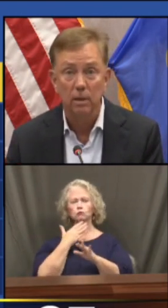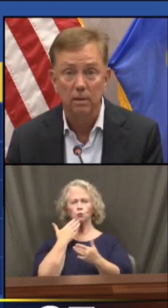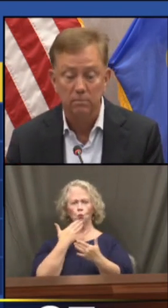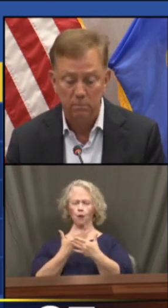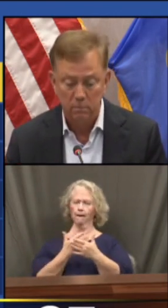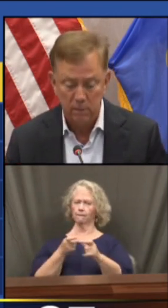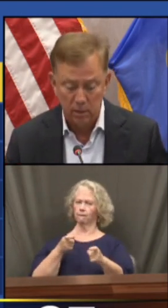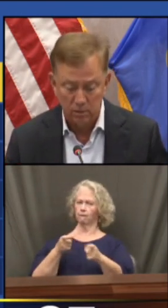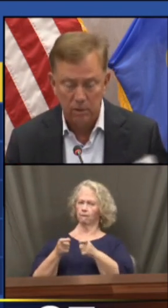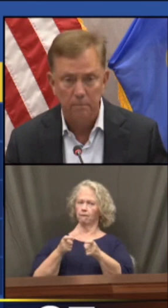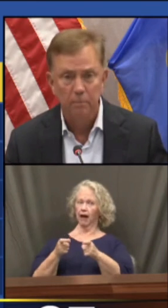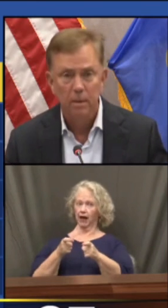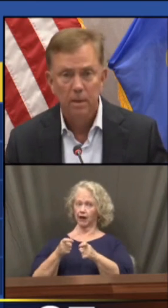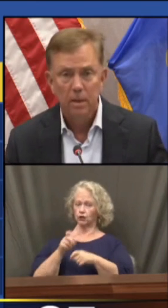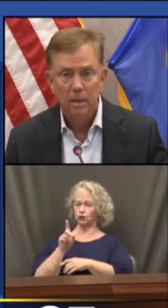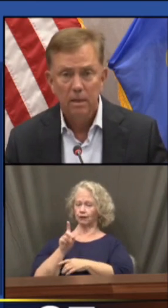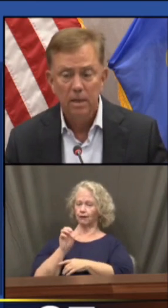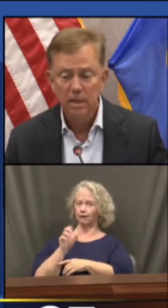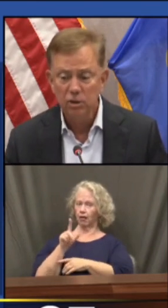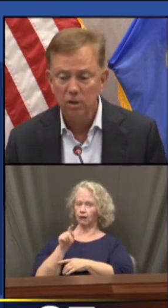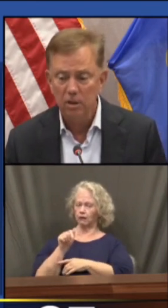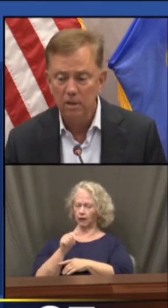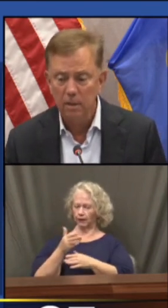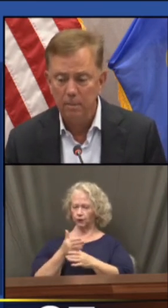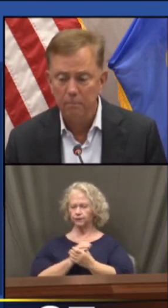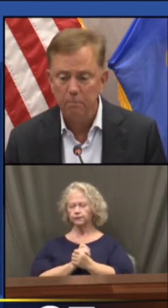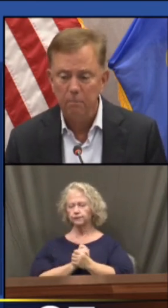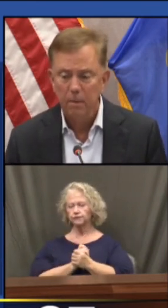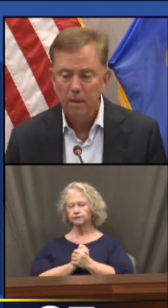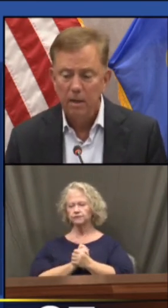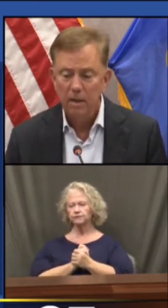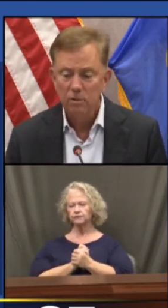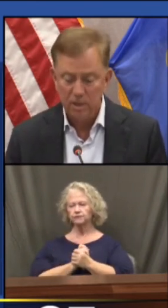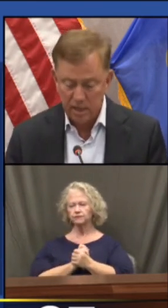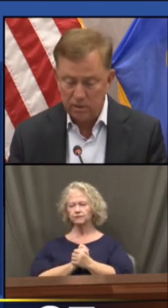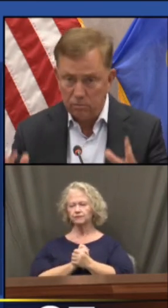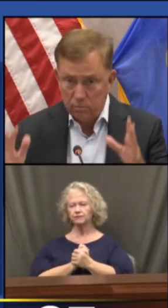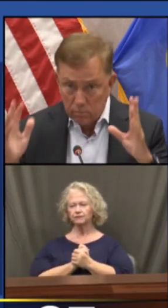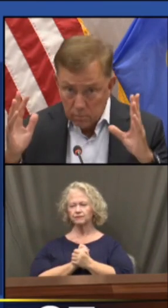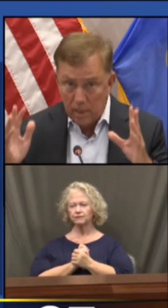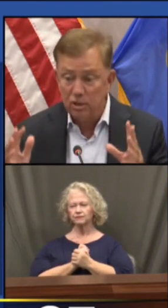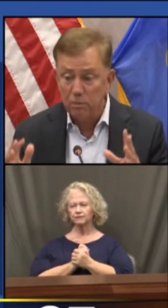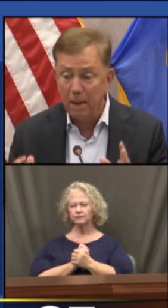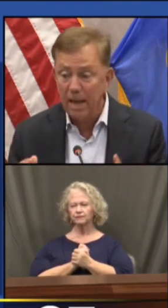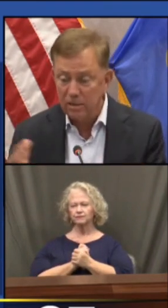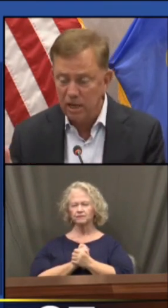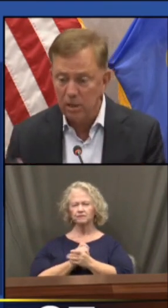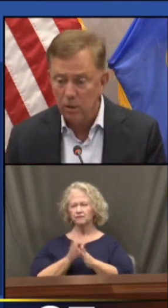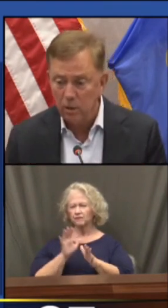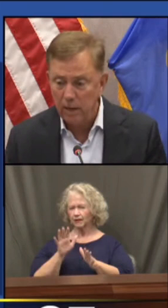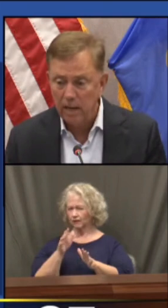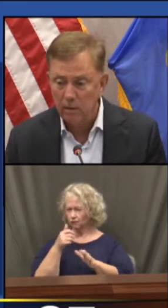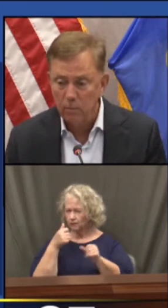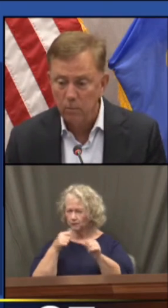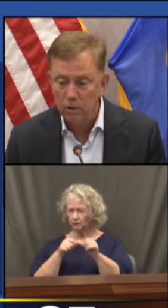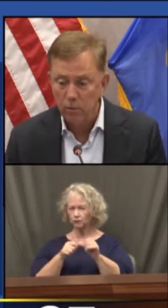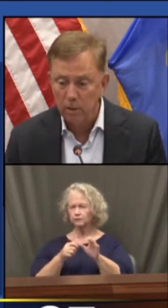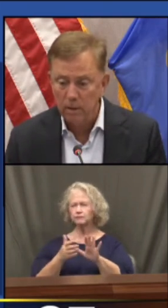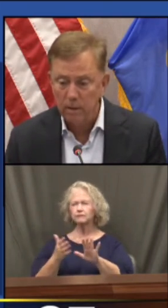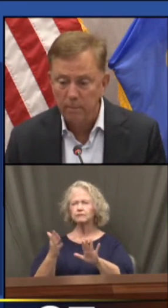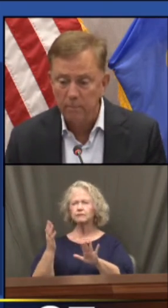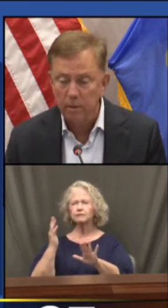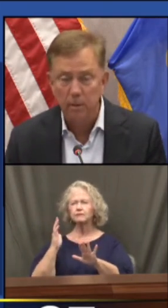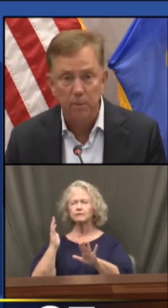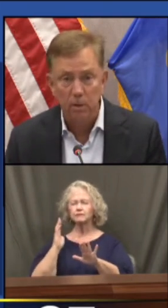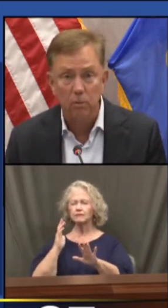through Delta. The next chart, I usually take a lens back, take a look at how we're